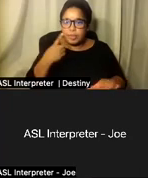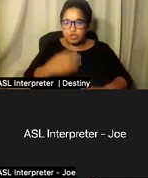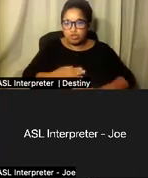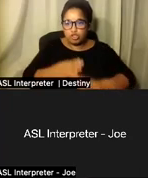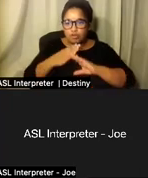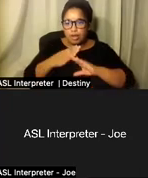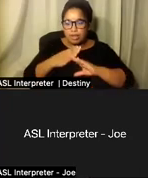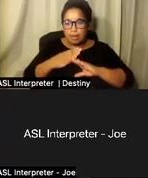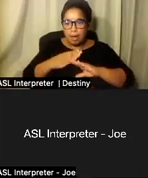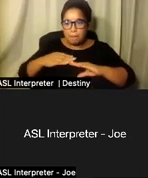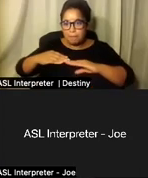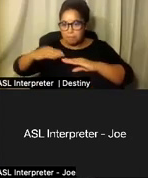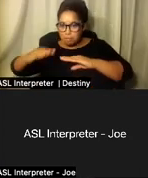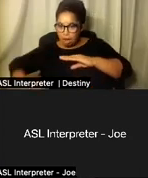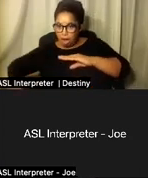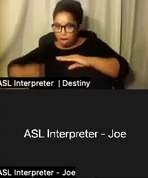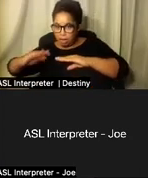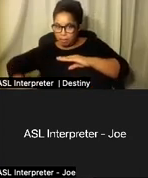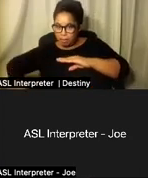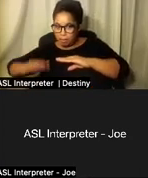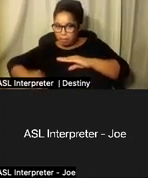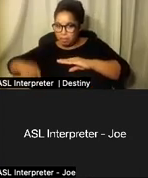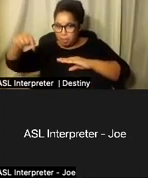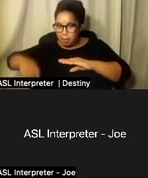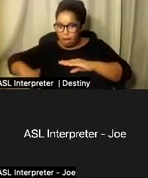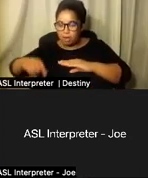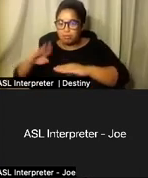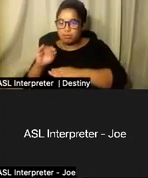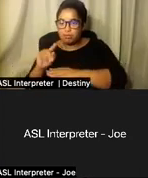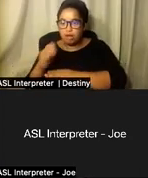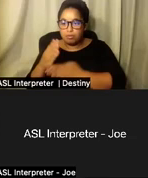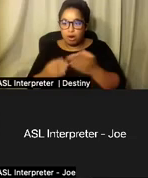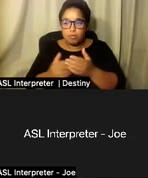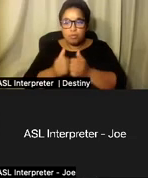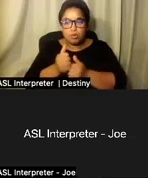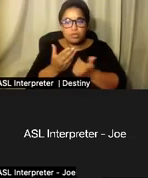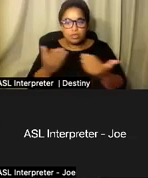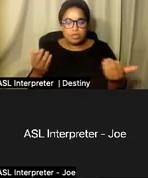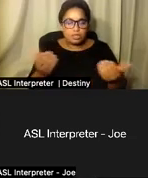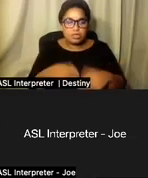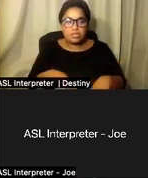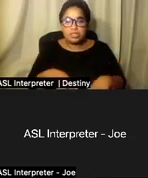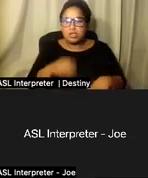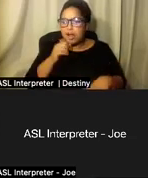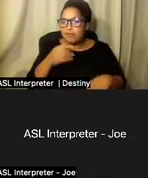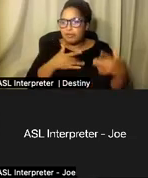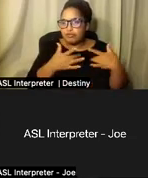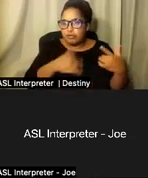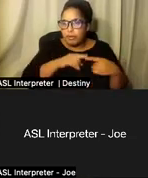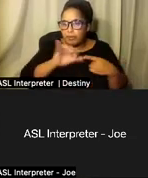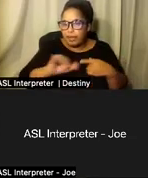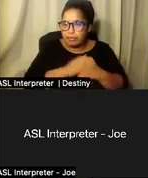bottom portion from kicking out. Most items, you don't have to worry about that though.